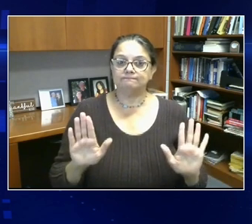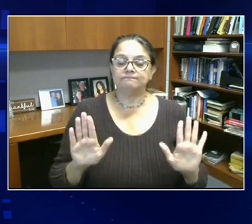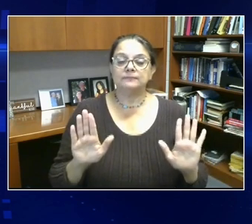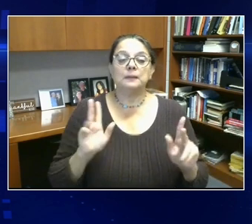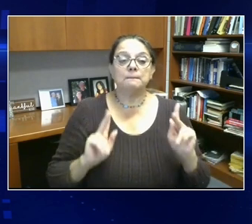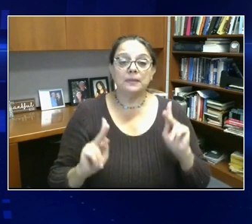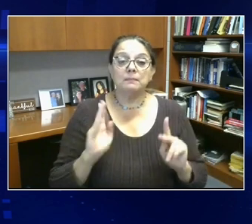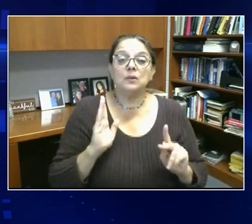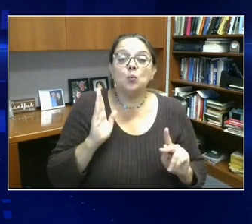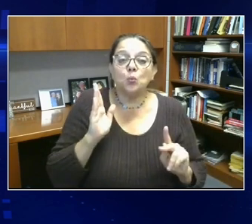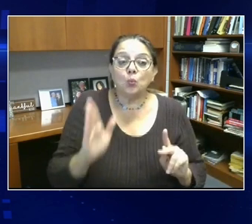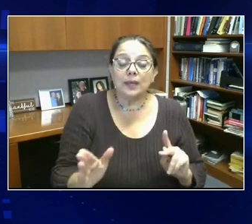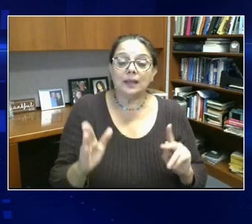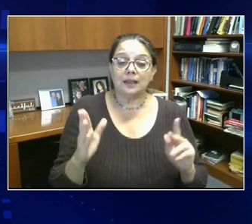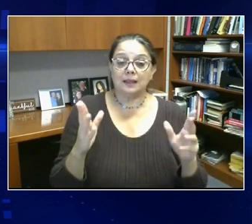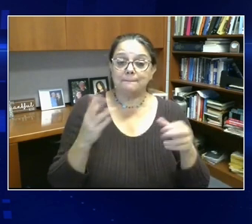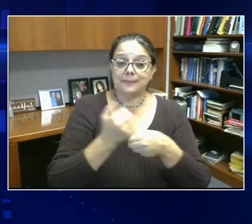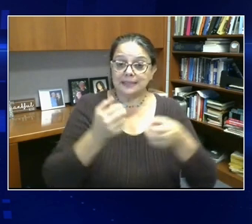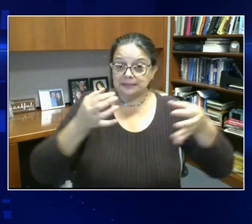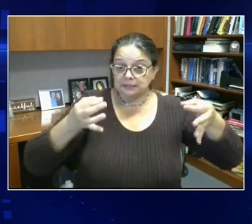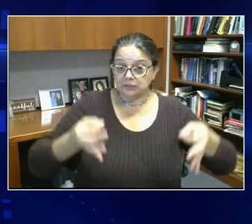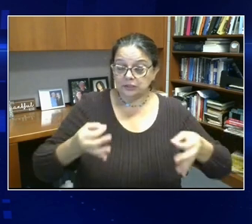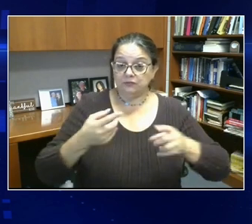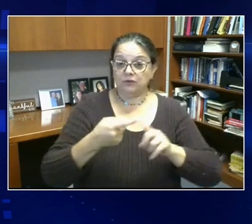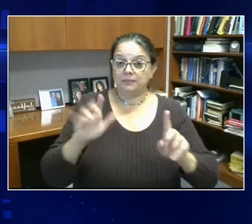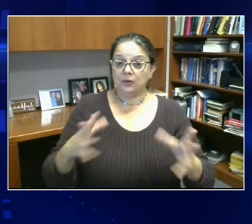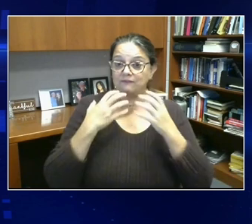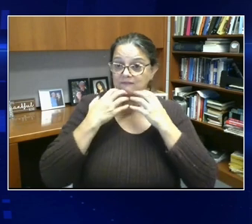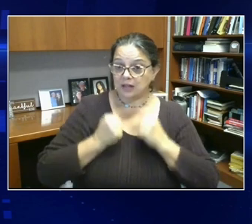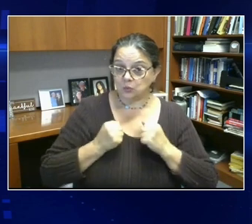will make values-based choices.